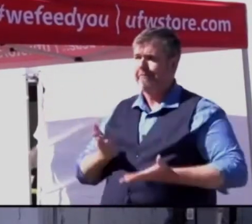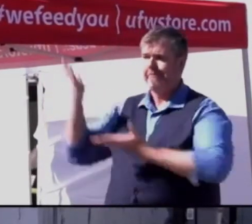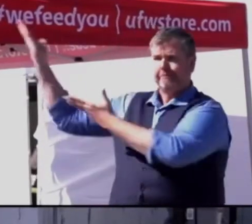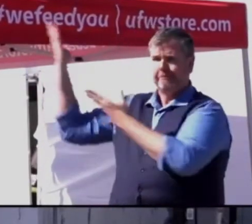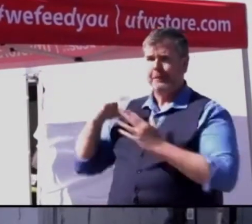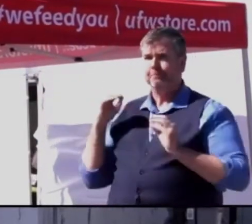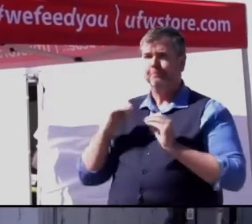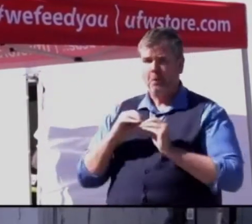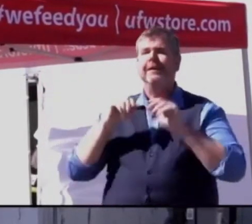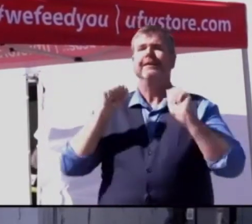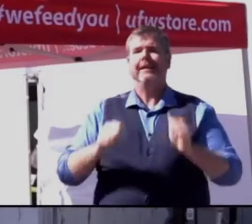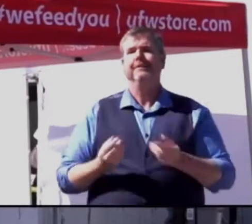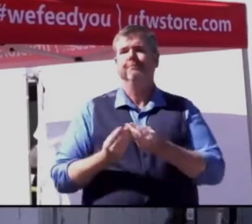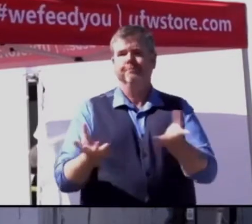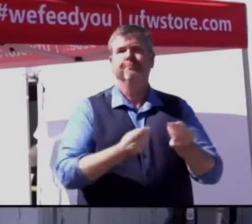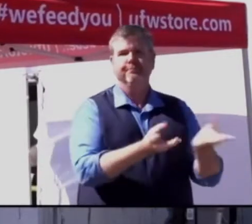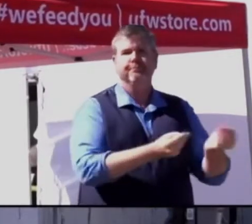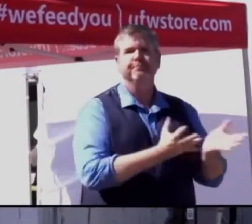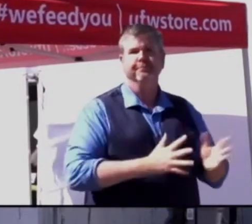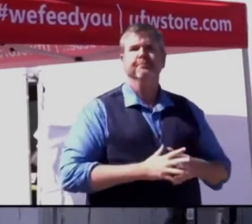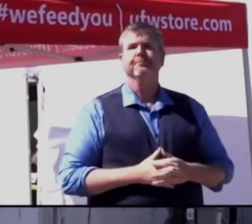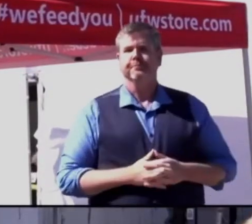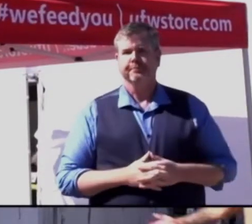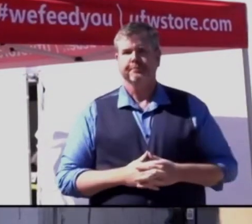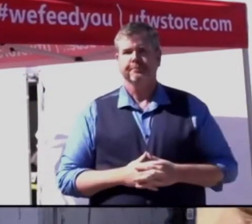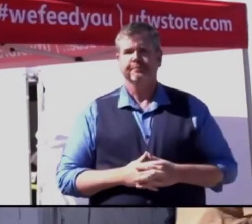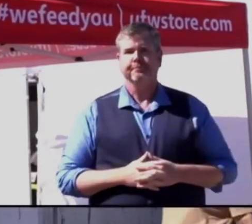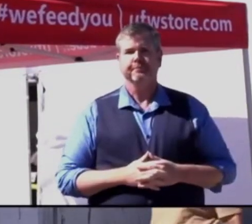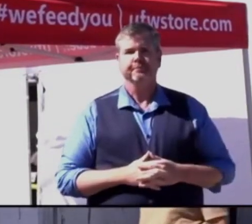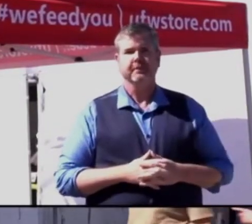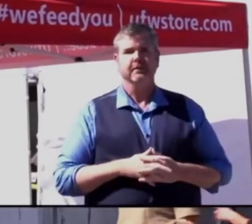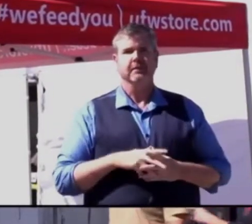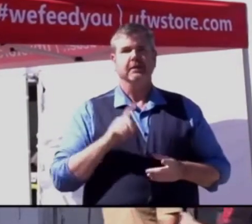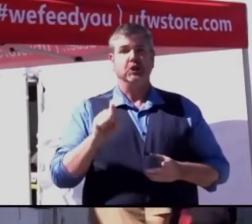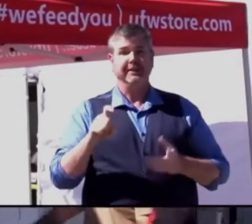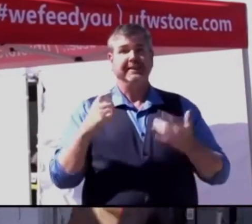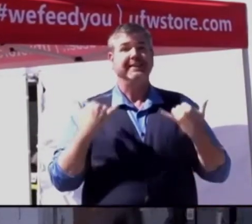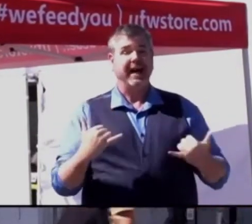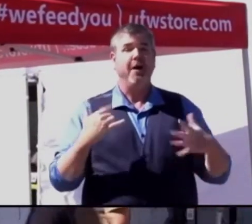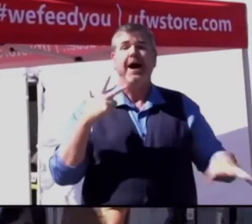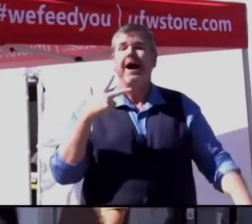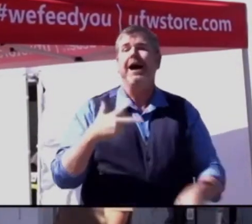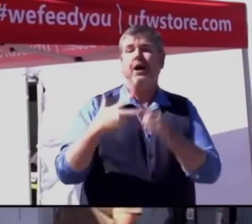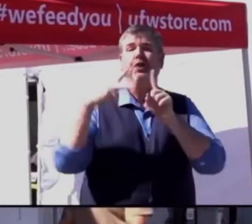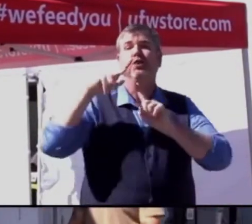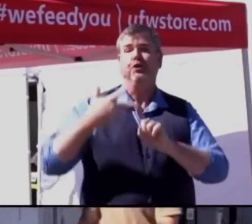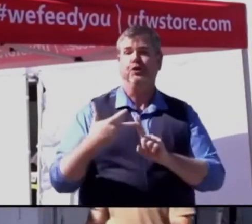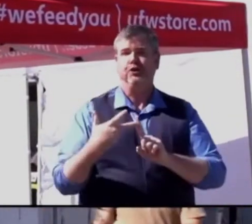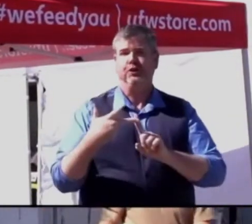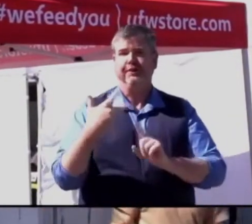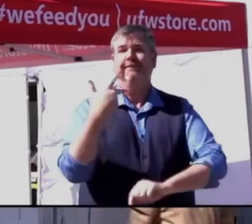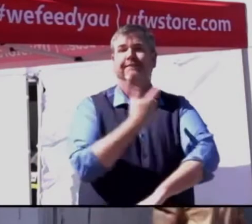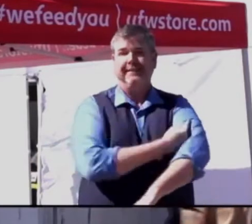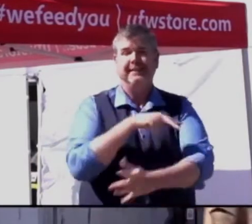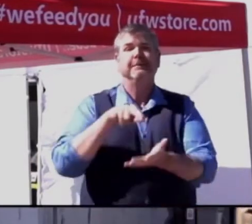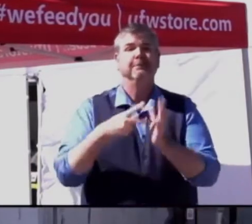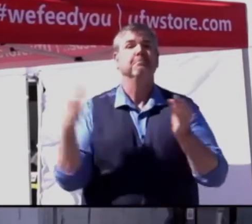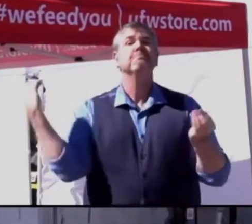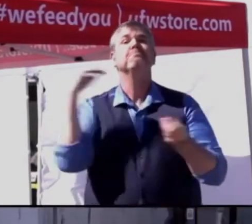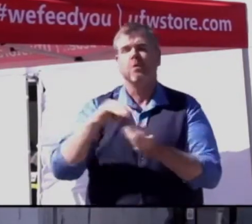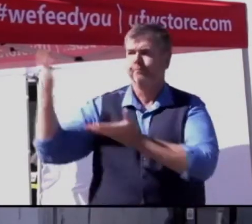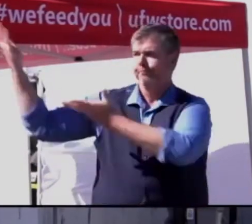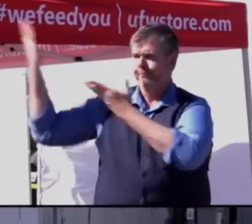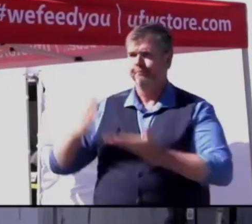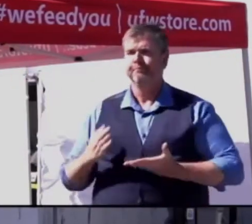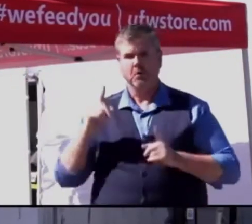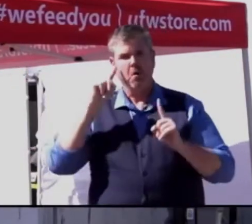us, especially now with the third vaccine from Johnson & Johnson being authorized by the FDA. But I do want to